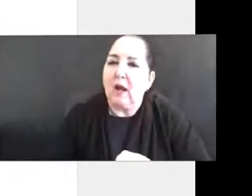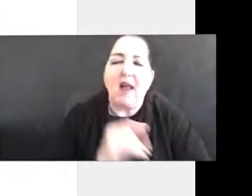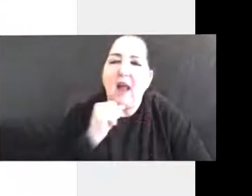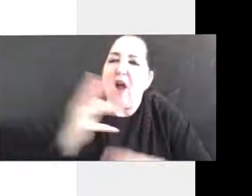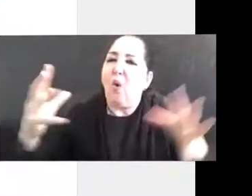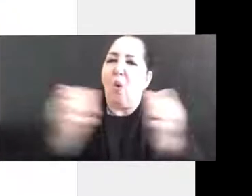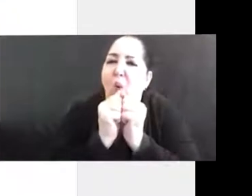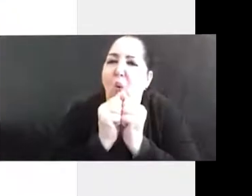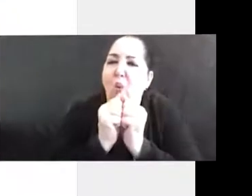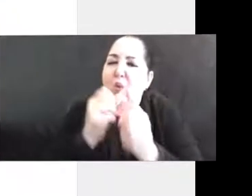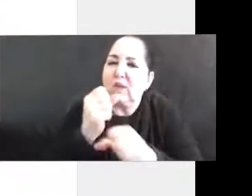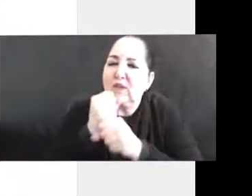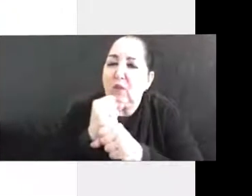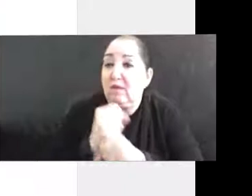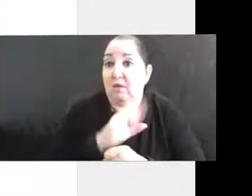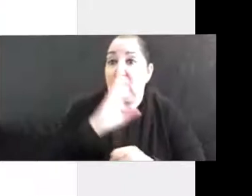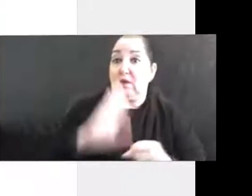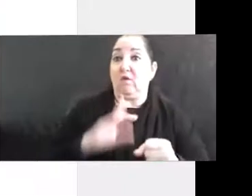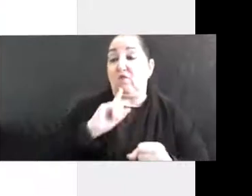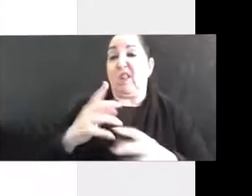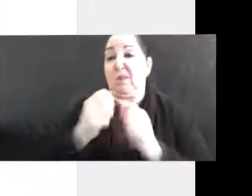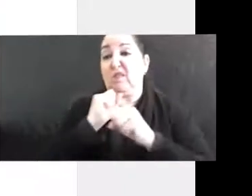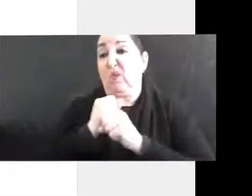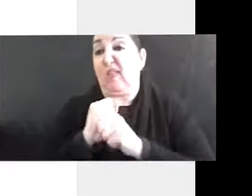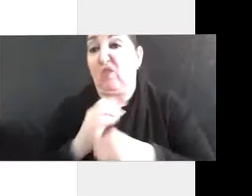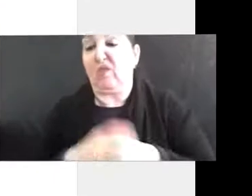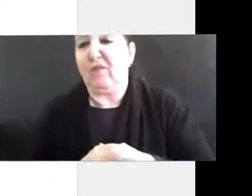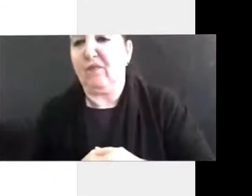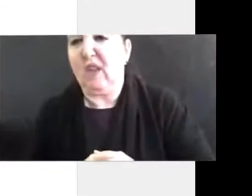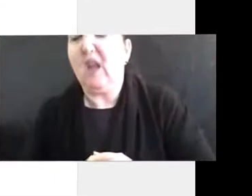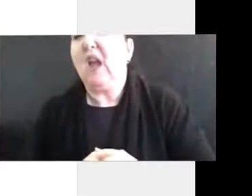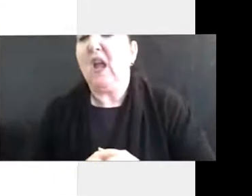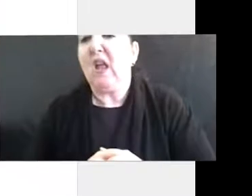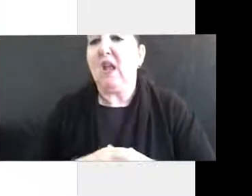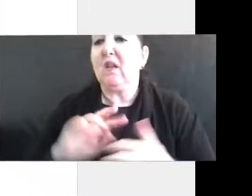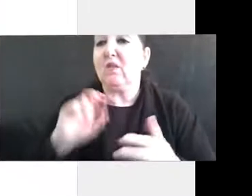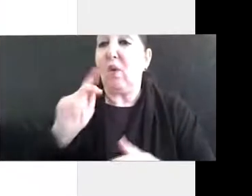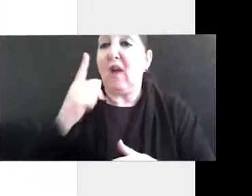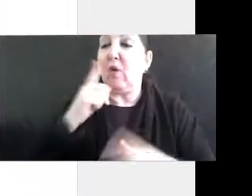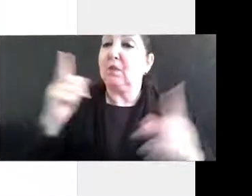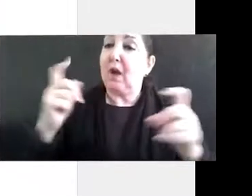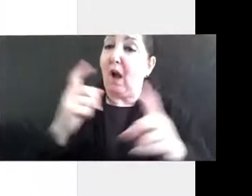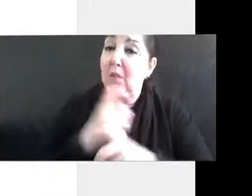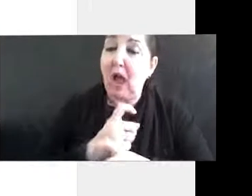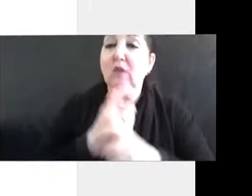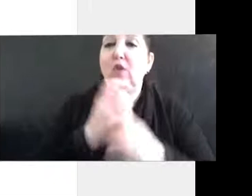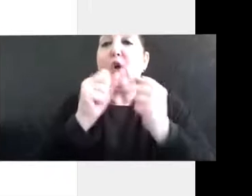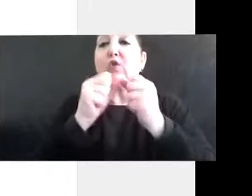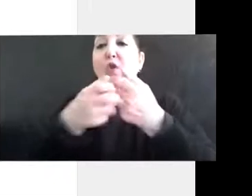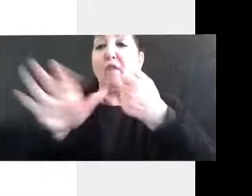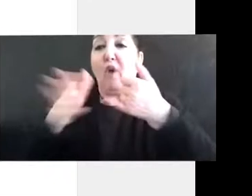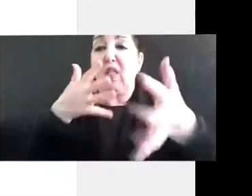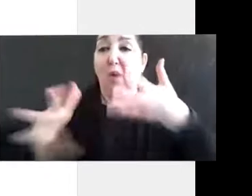it together in that sense, because it's never been held together. It's okay for it to be complex. It's okay for it to fall